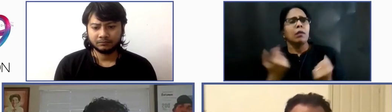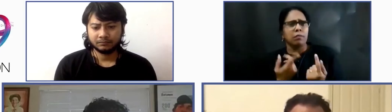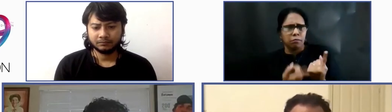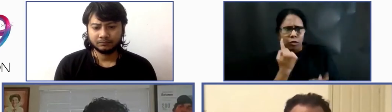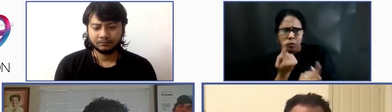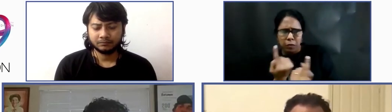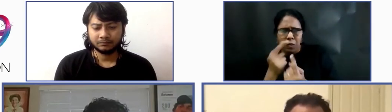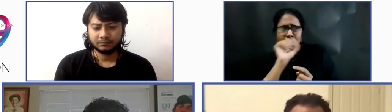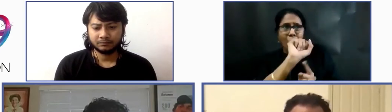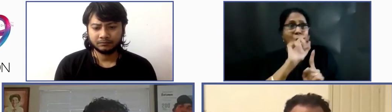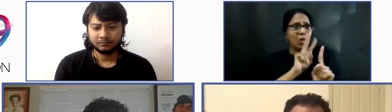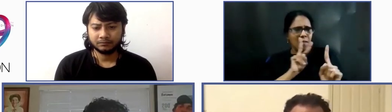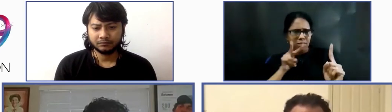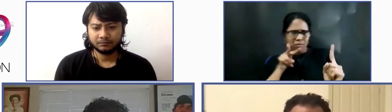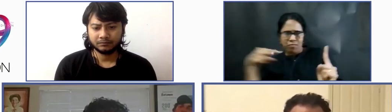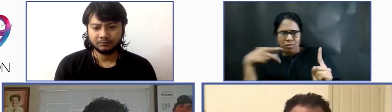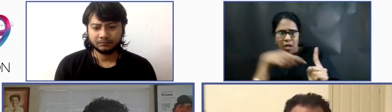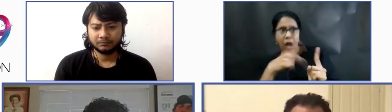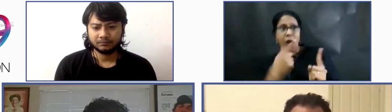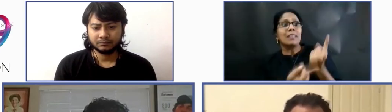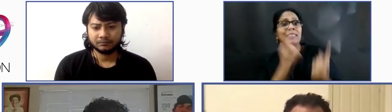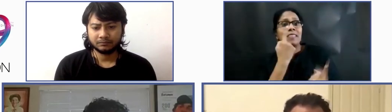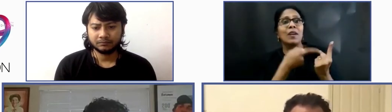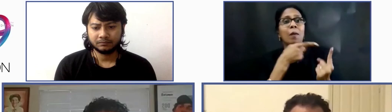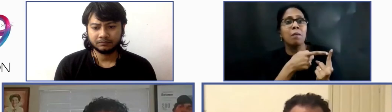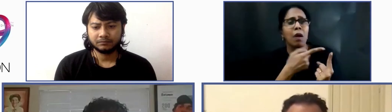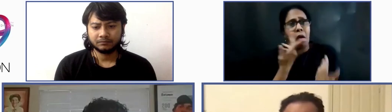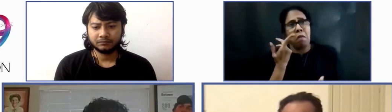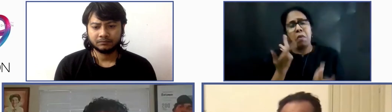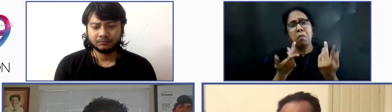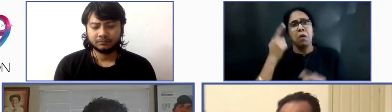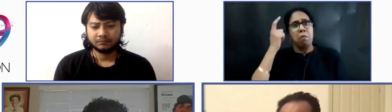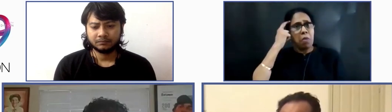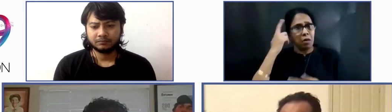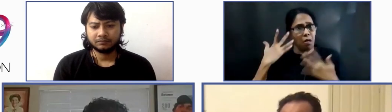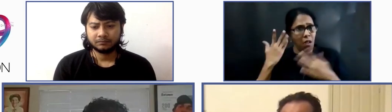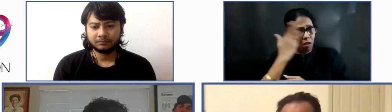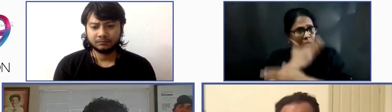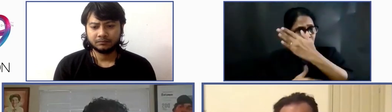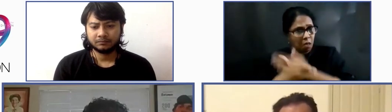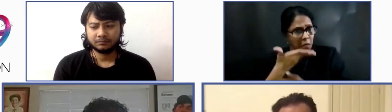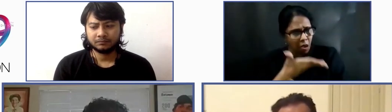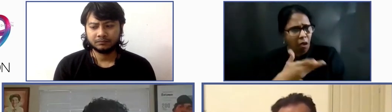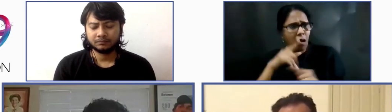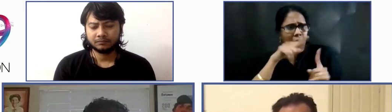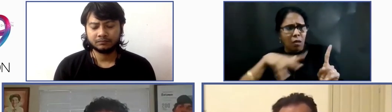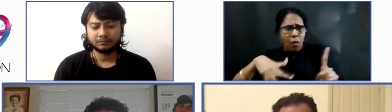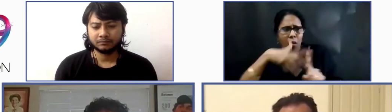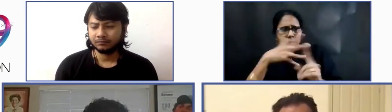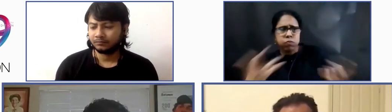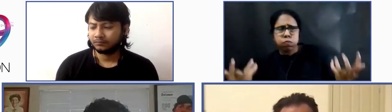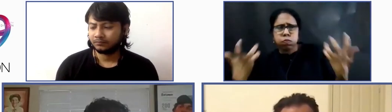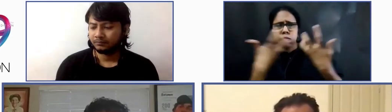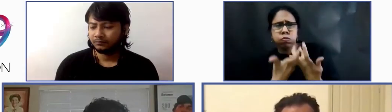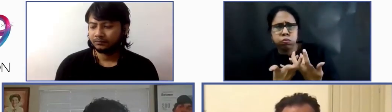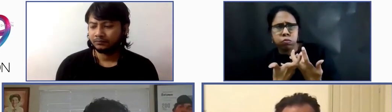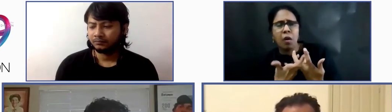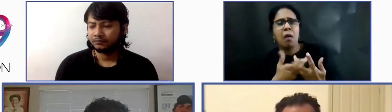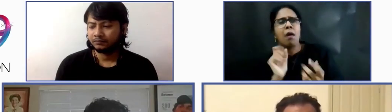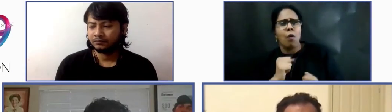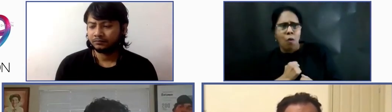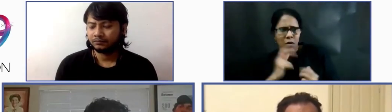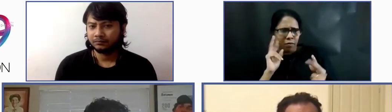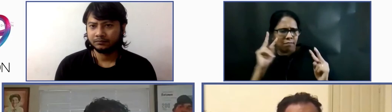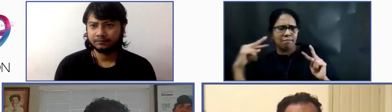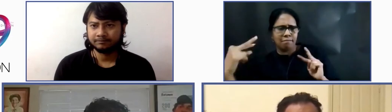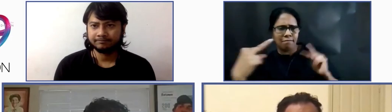perception, if it's a mental disability, we need to contextualize our own perception also.